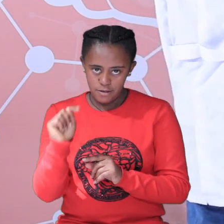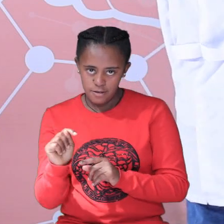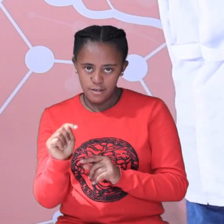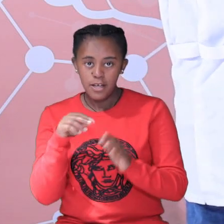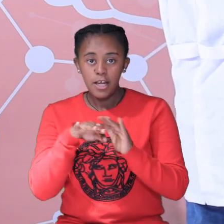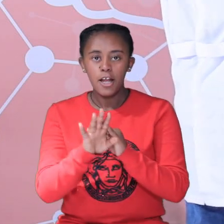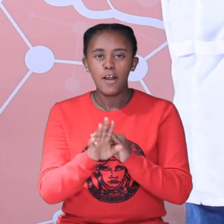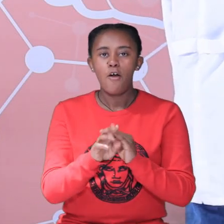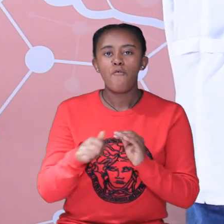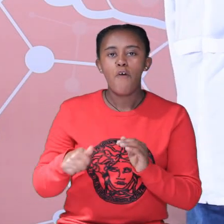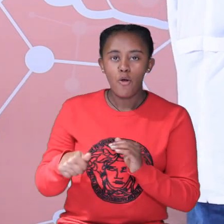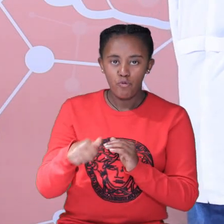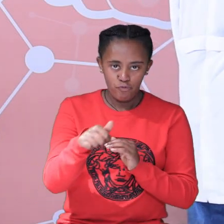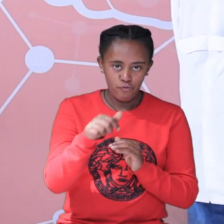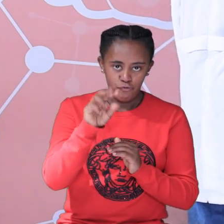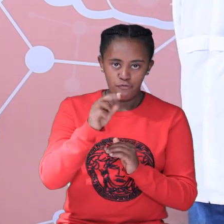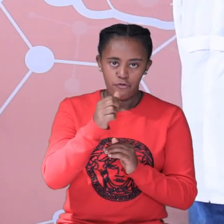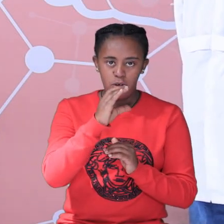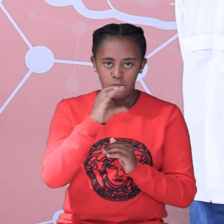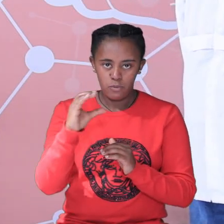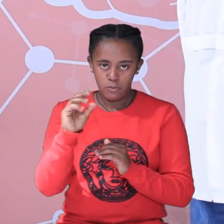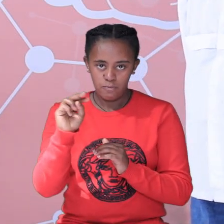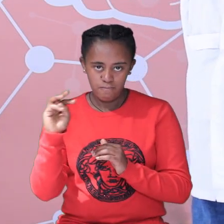in a vacuum.